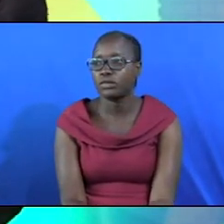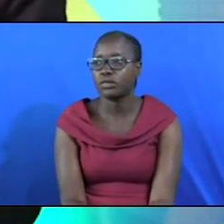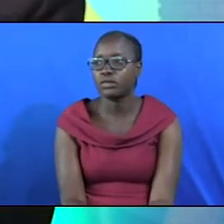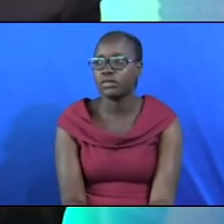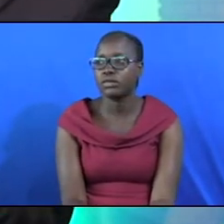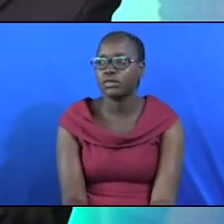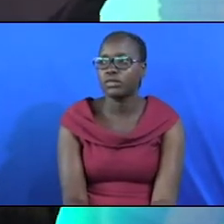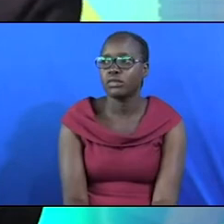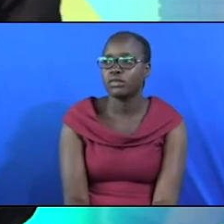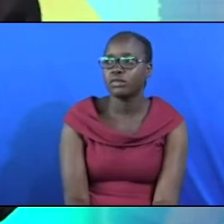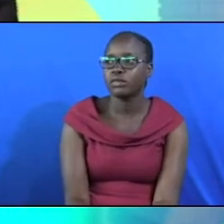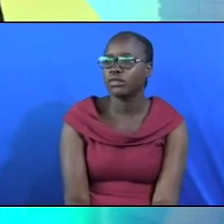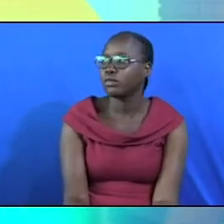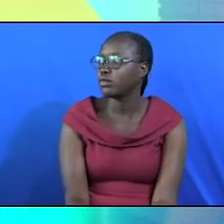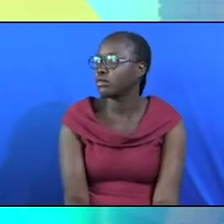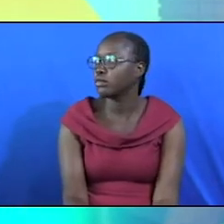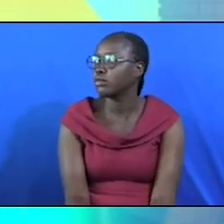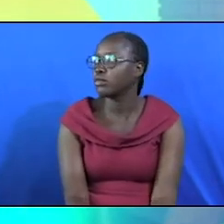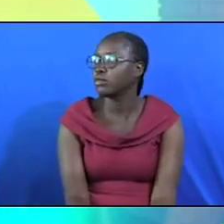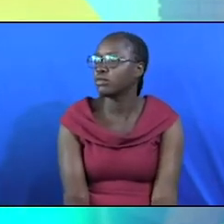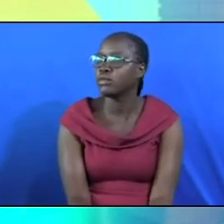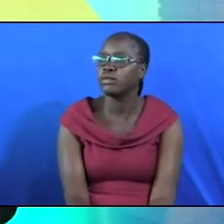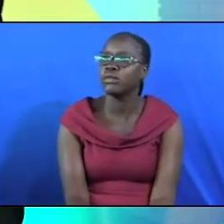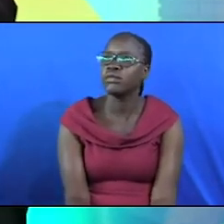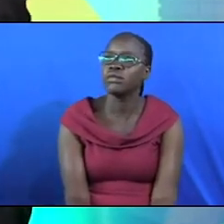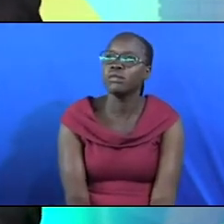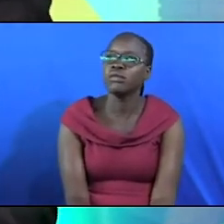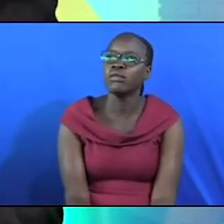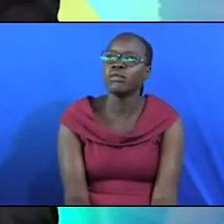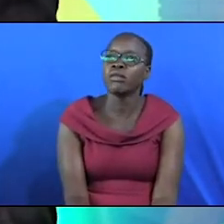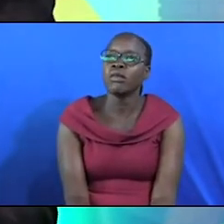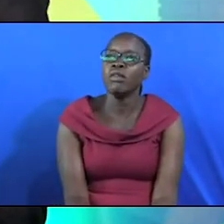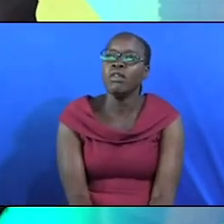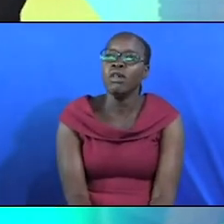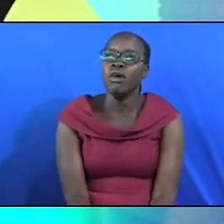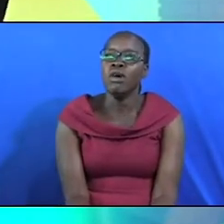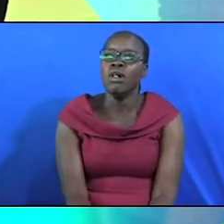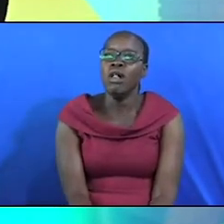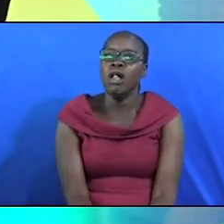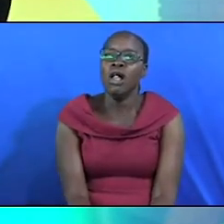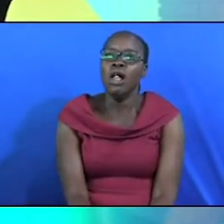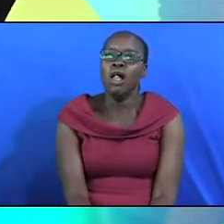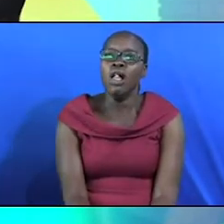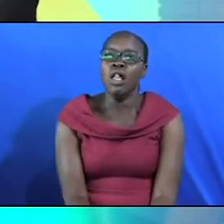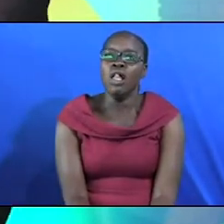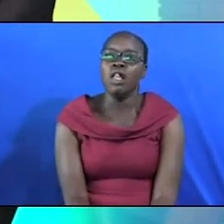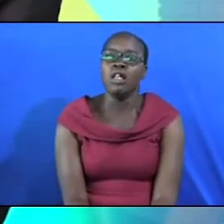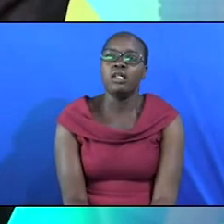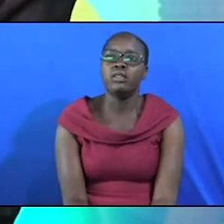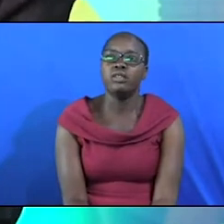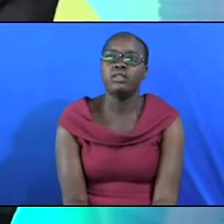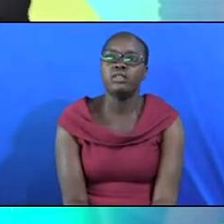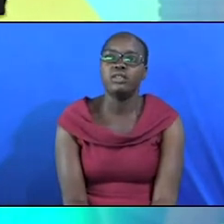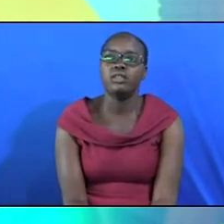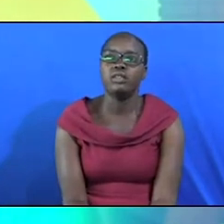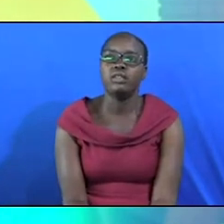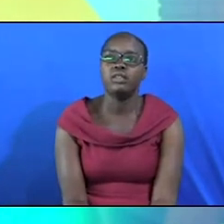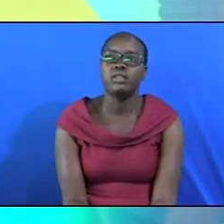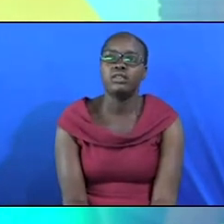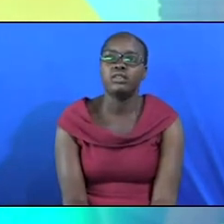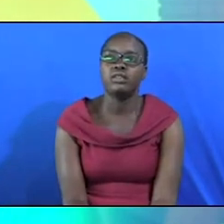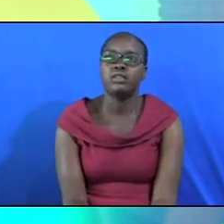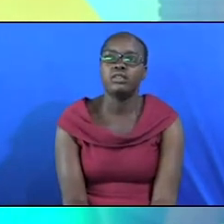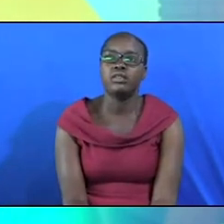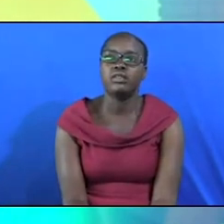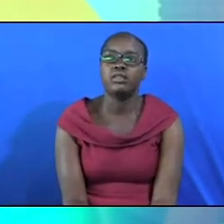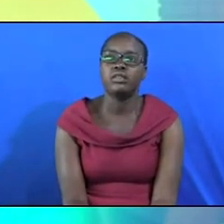together. You want to pray together. Just join me. We pray together. You have gone through the challenges of this life. Even this morning